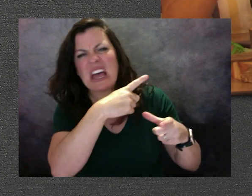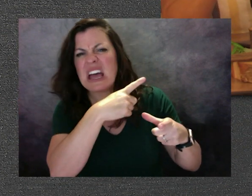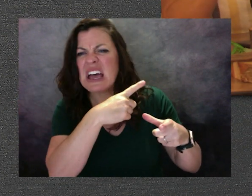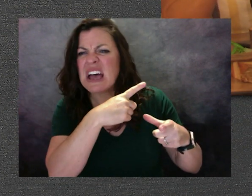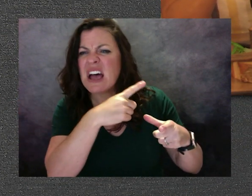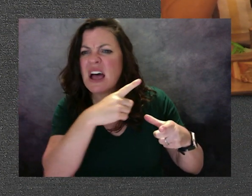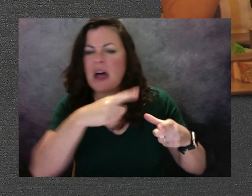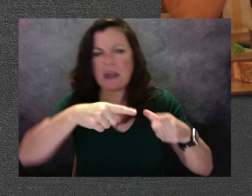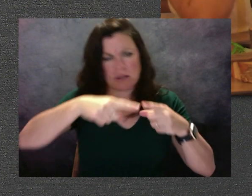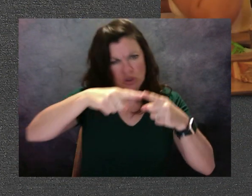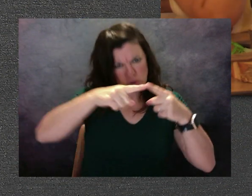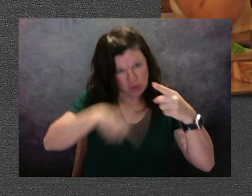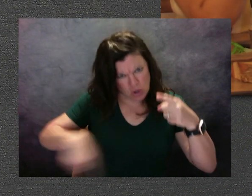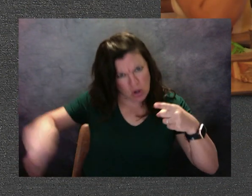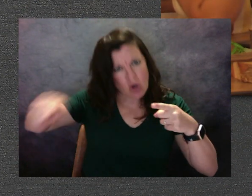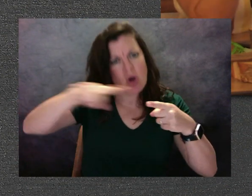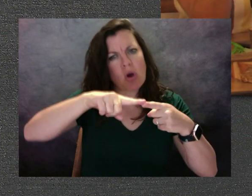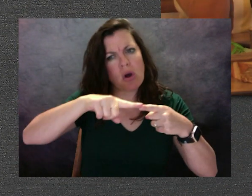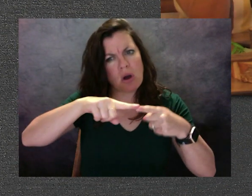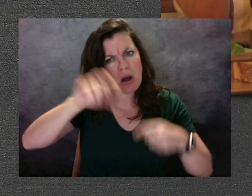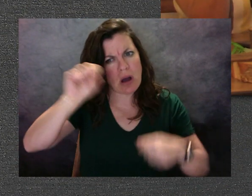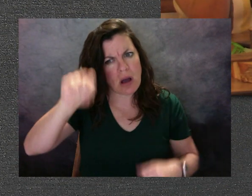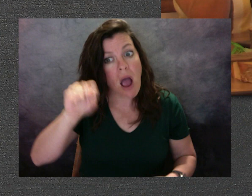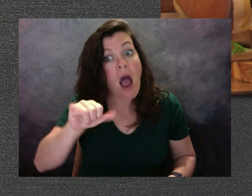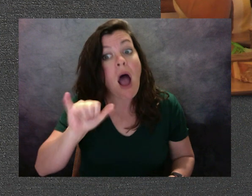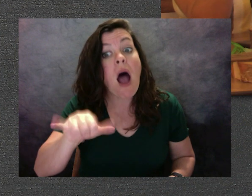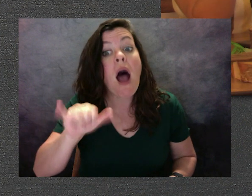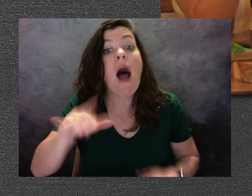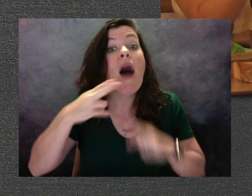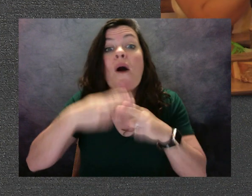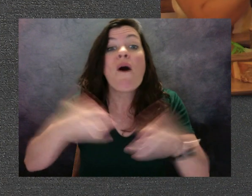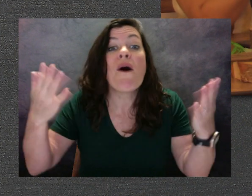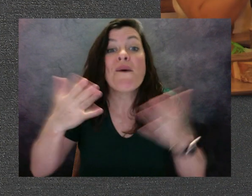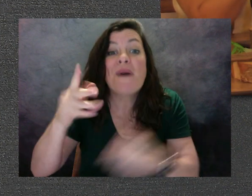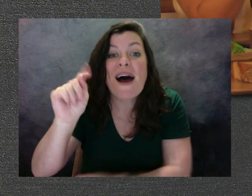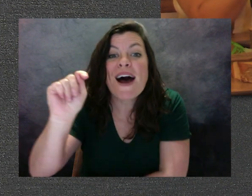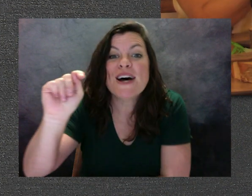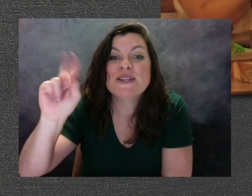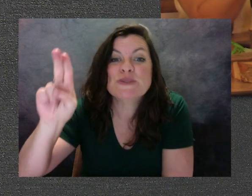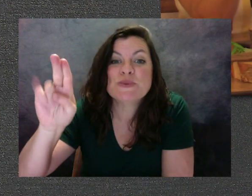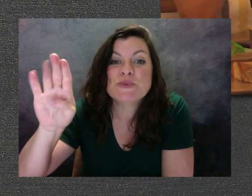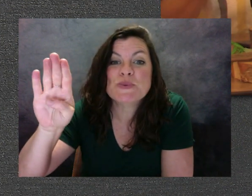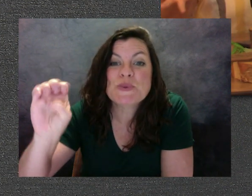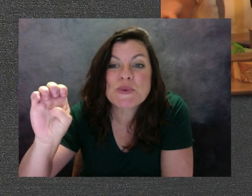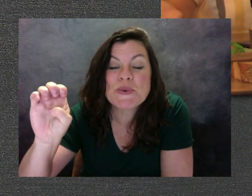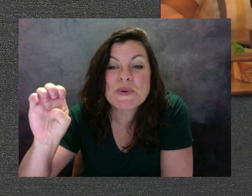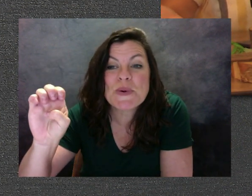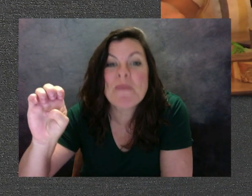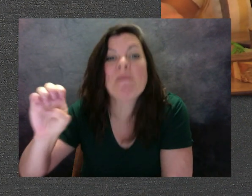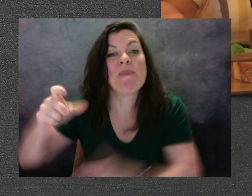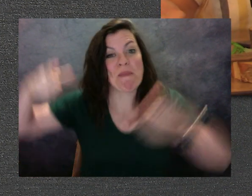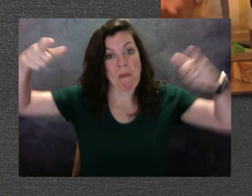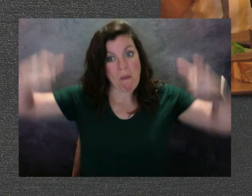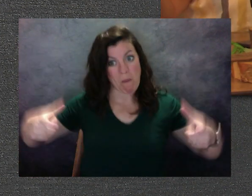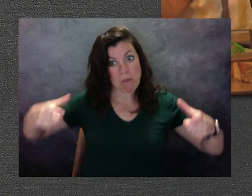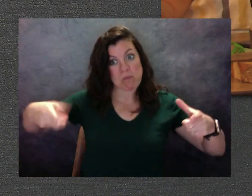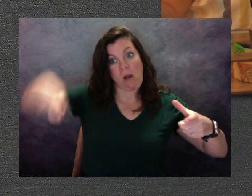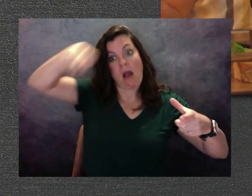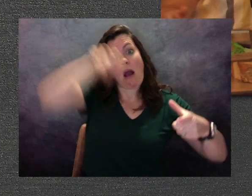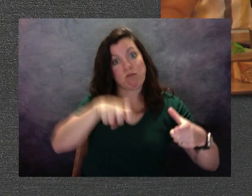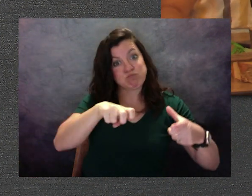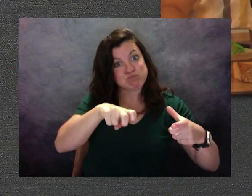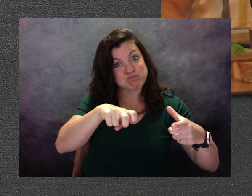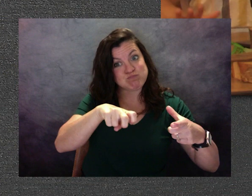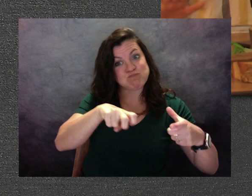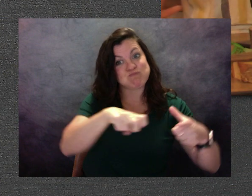a tube. I bet it's a tube. Sometimes at lakes, you can go tubing on a lake.